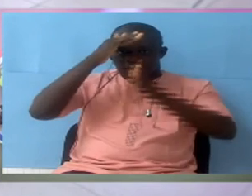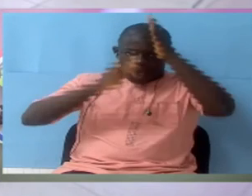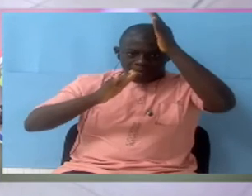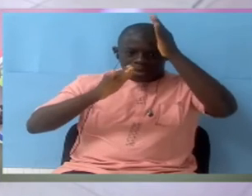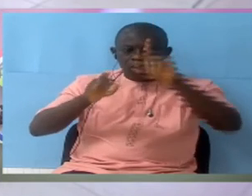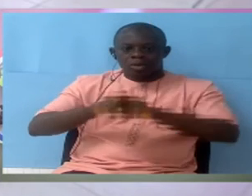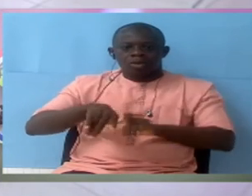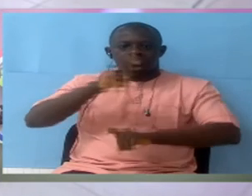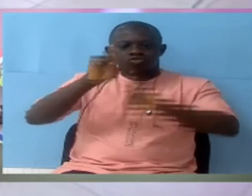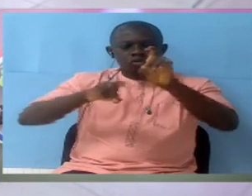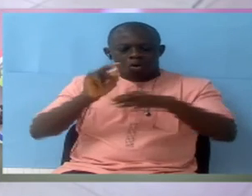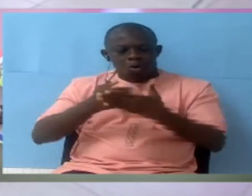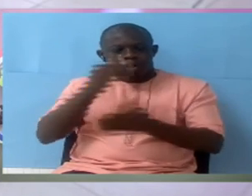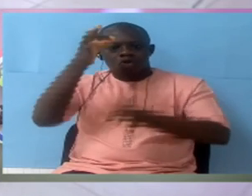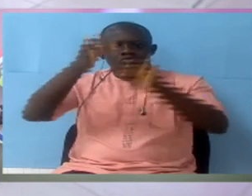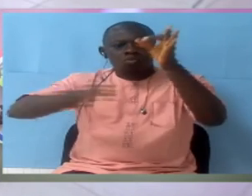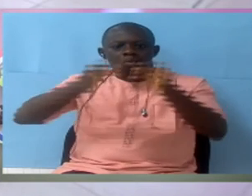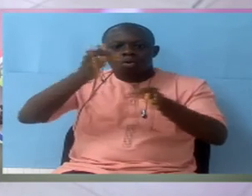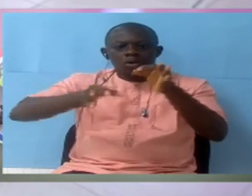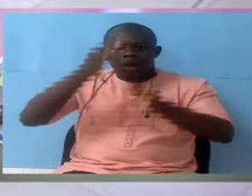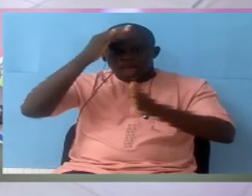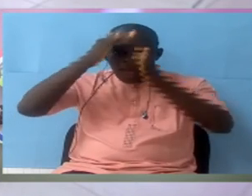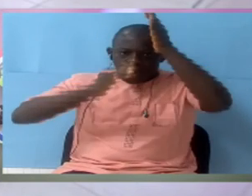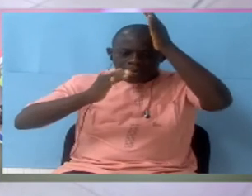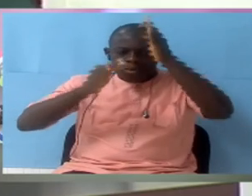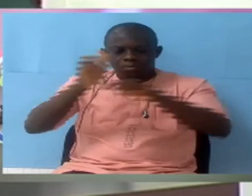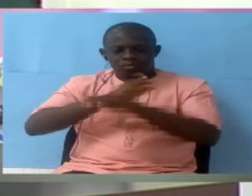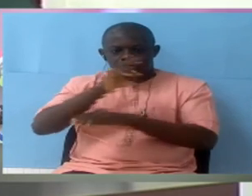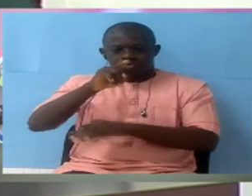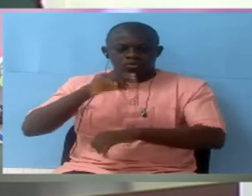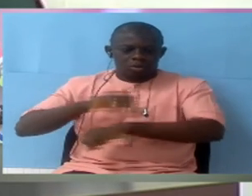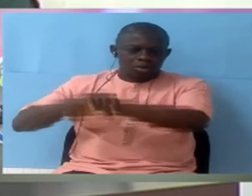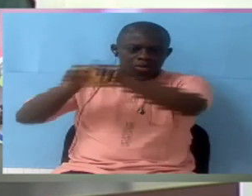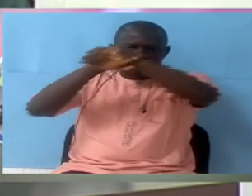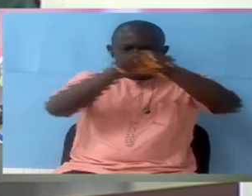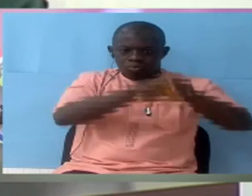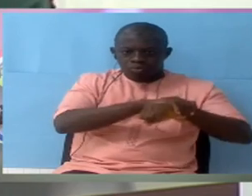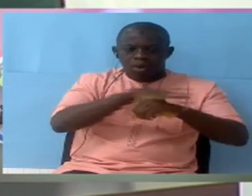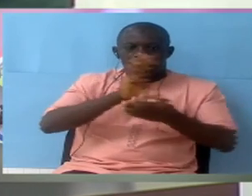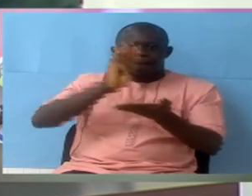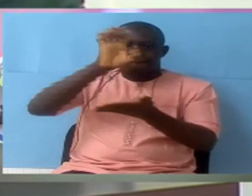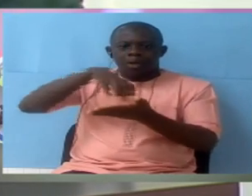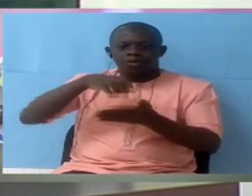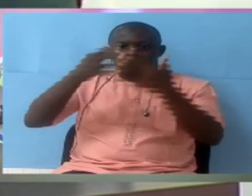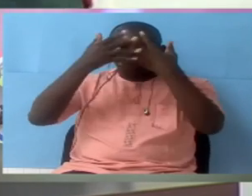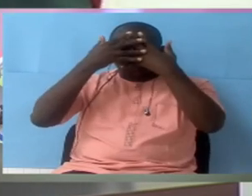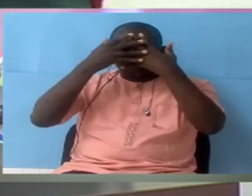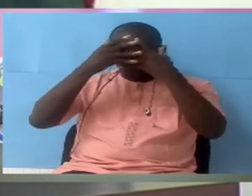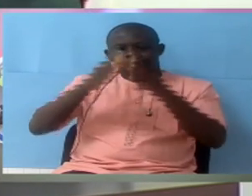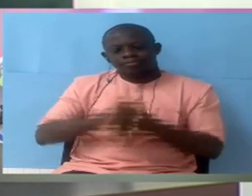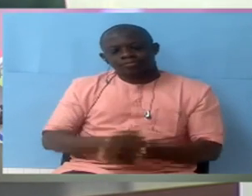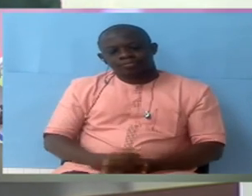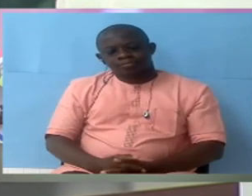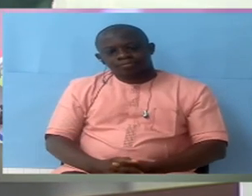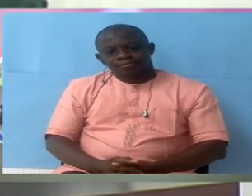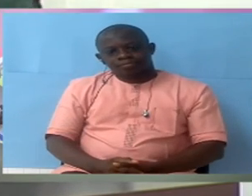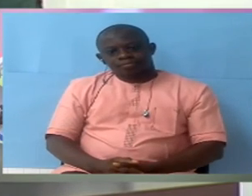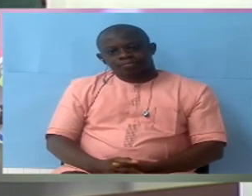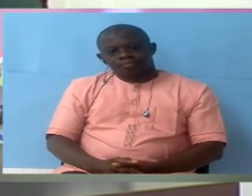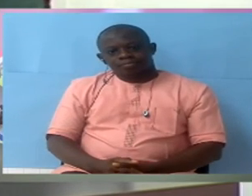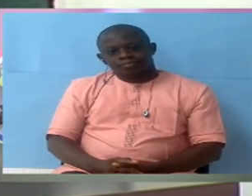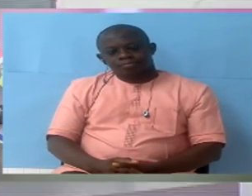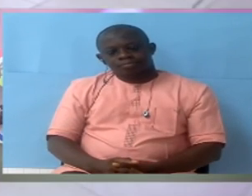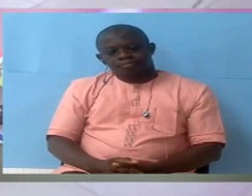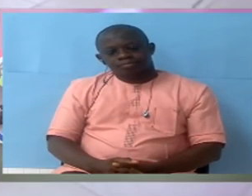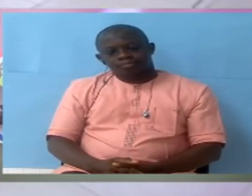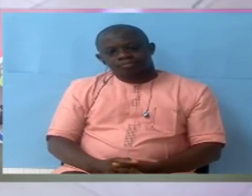before a court martial before you were taken to mile 2 prisons? Ndax gay yobbu won nañ la ci kanam yi até